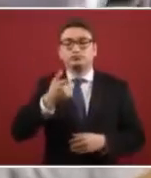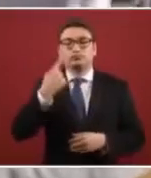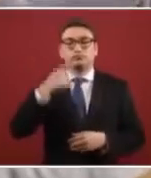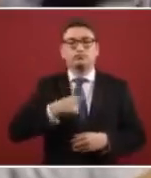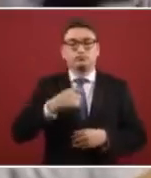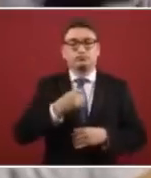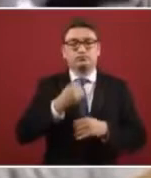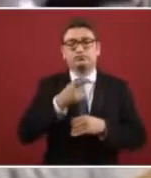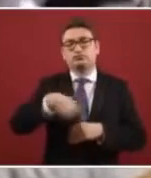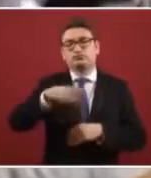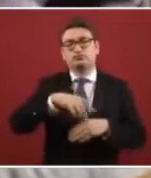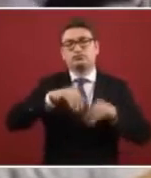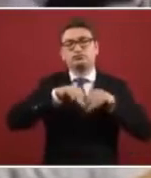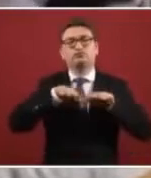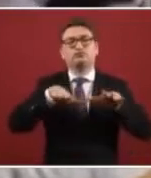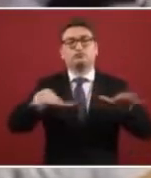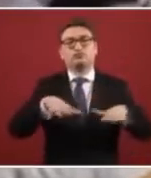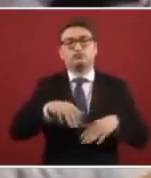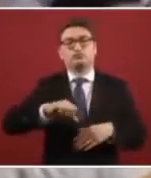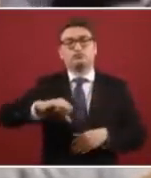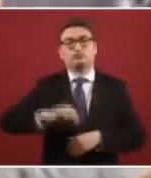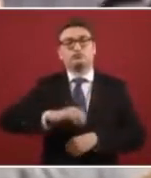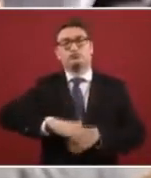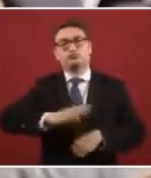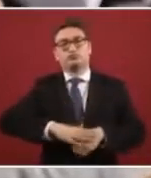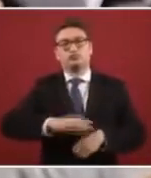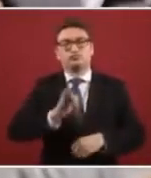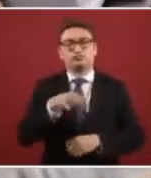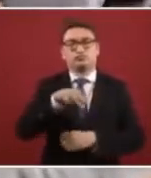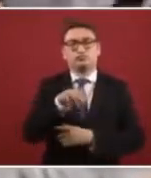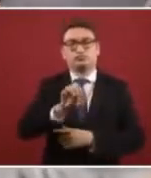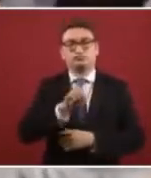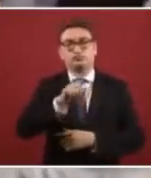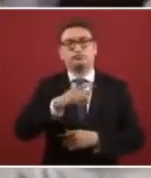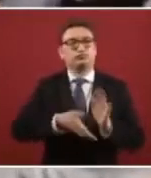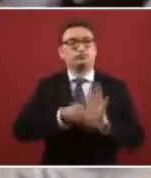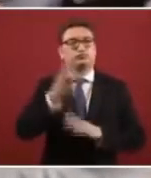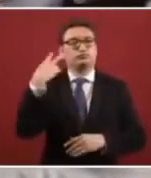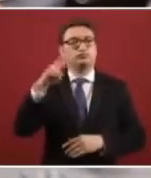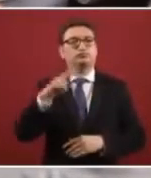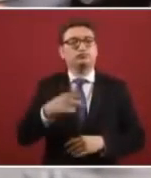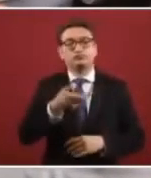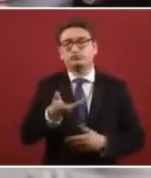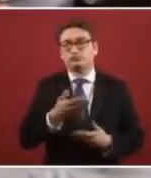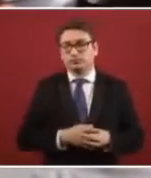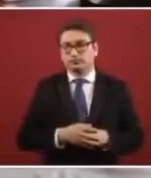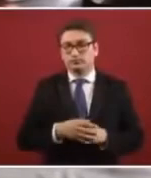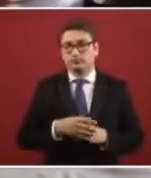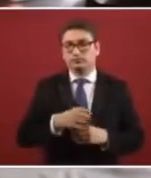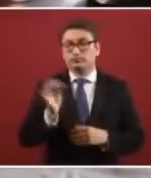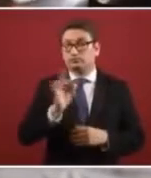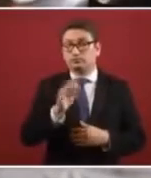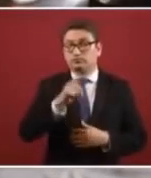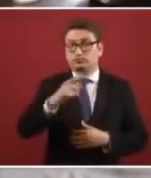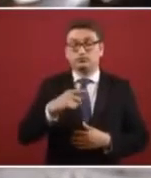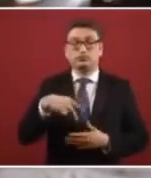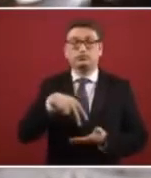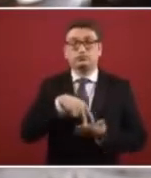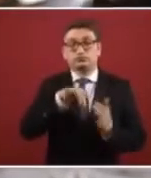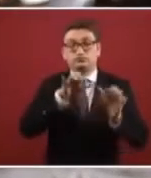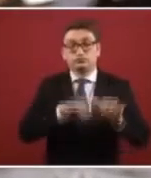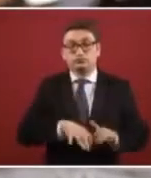inna is asking you to meet them for some presumptive misuse of funds and they said you're going on a trip is that